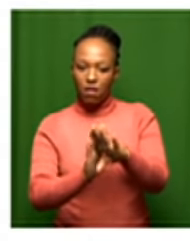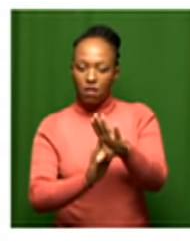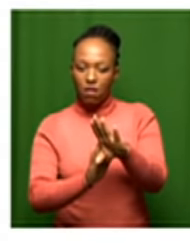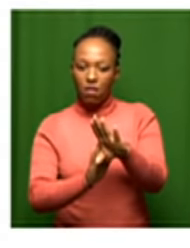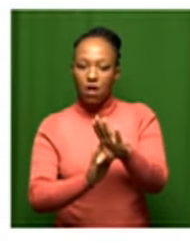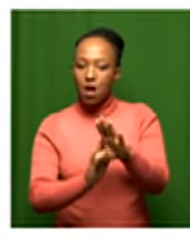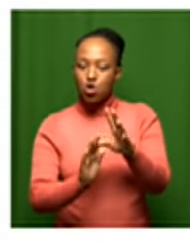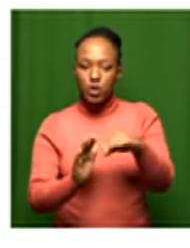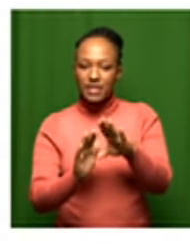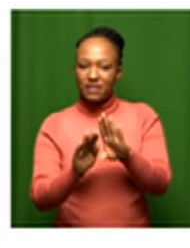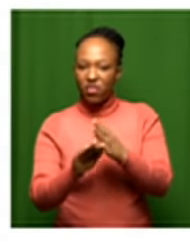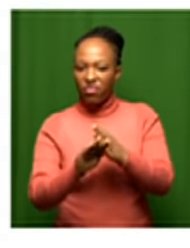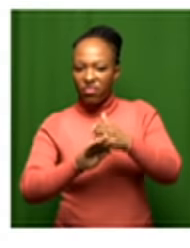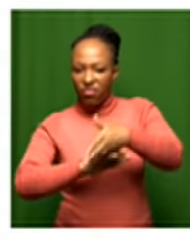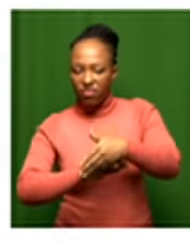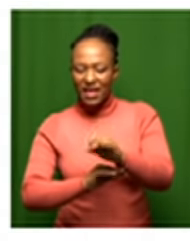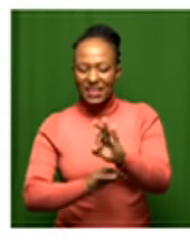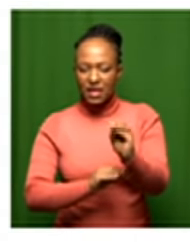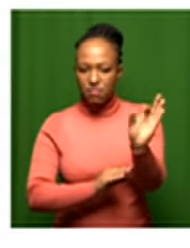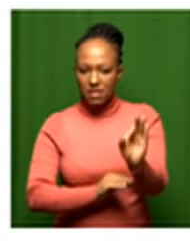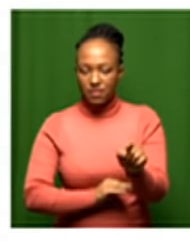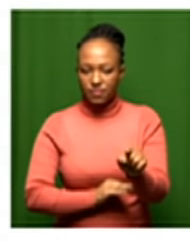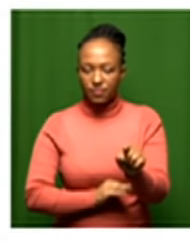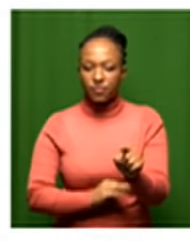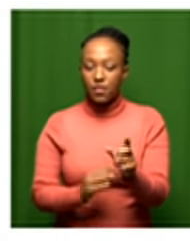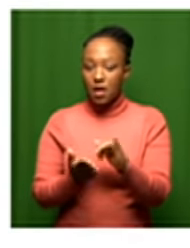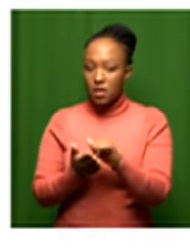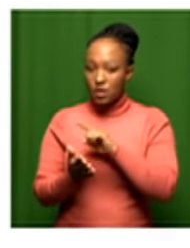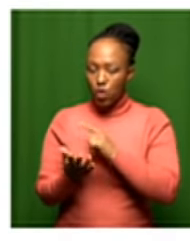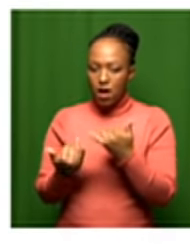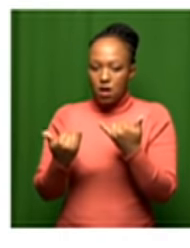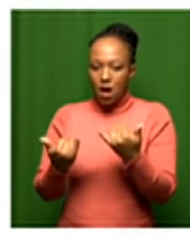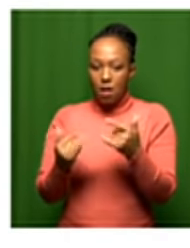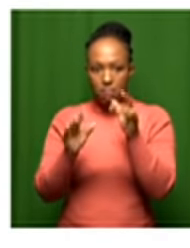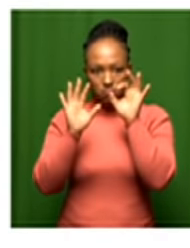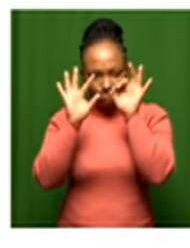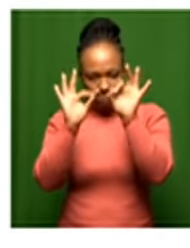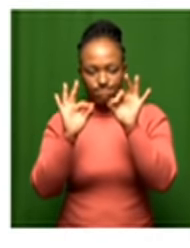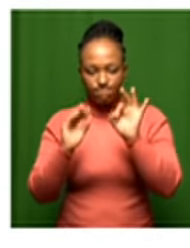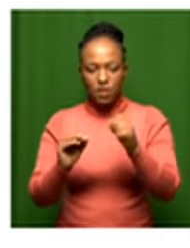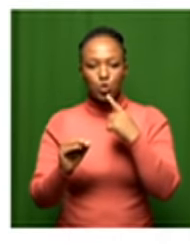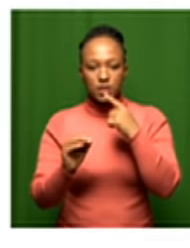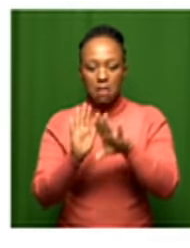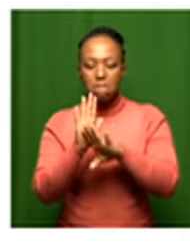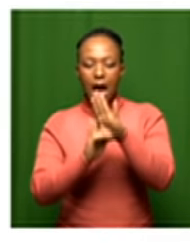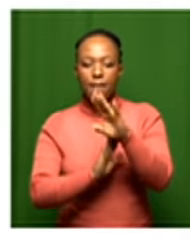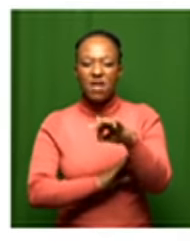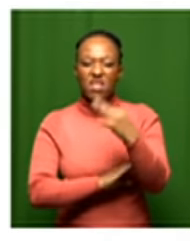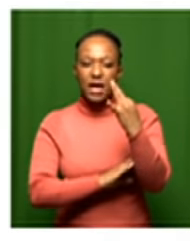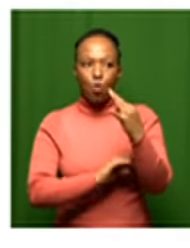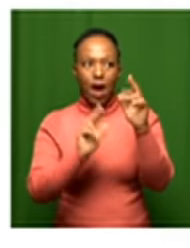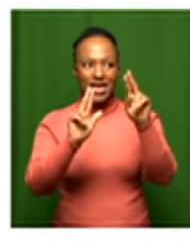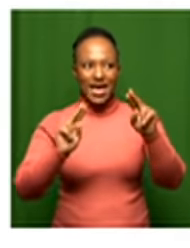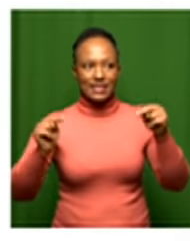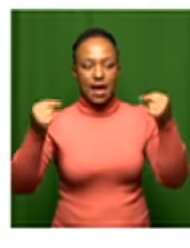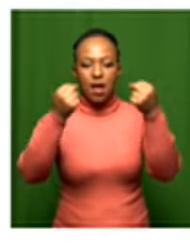quite surpassing that 30% threshold, and hence why we're not formally or officially in a third wave nationally.